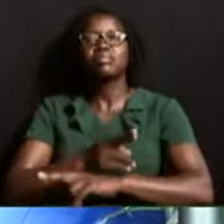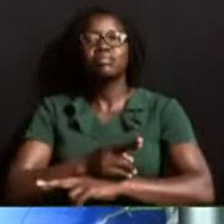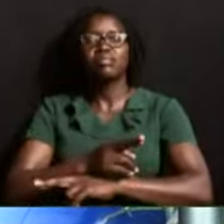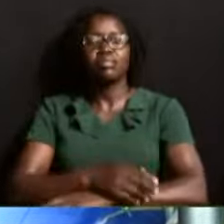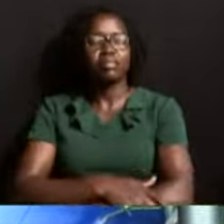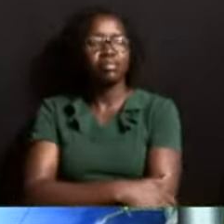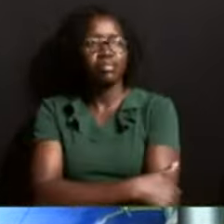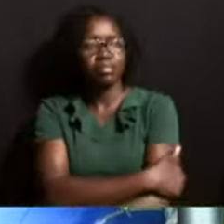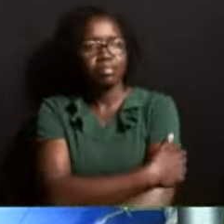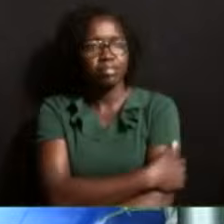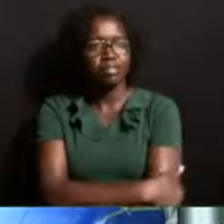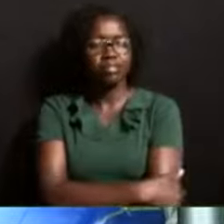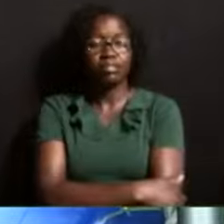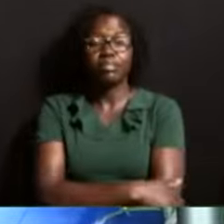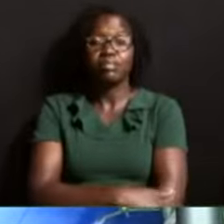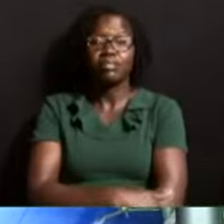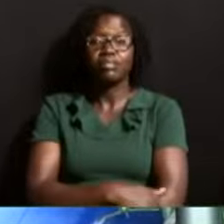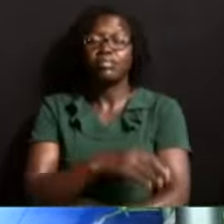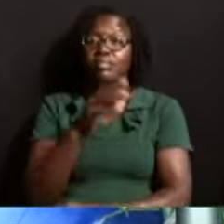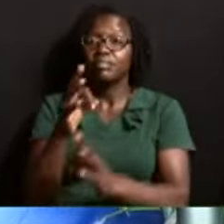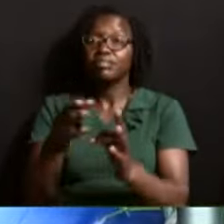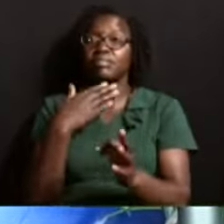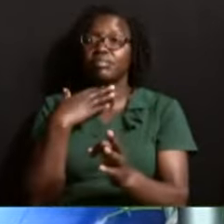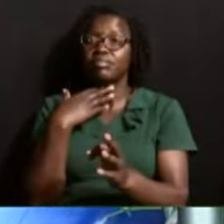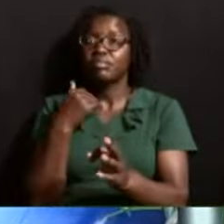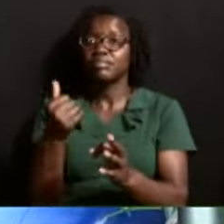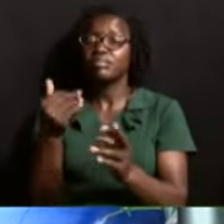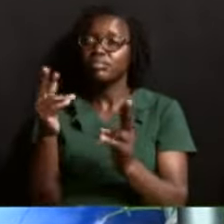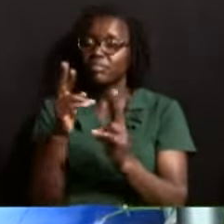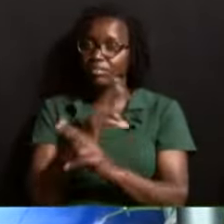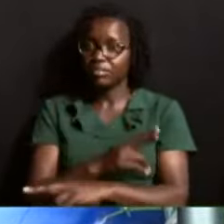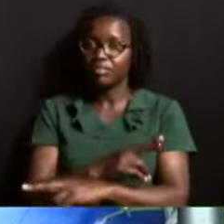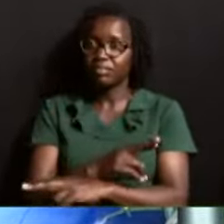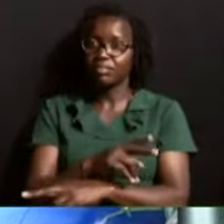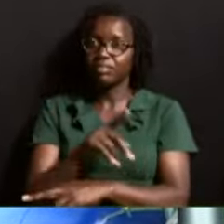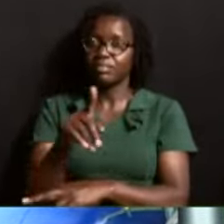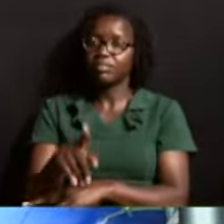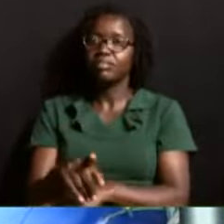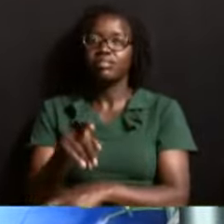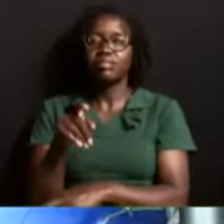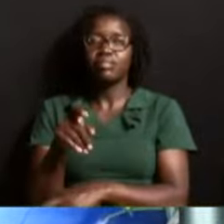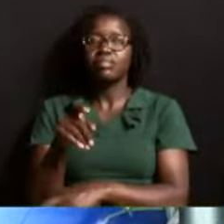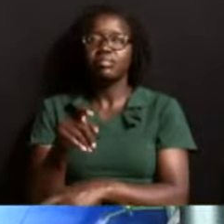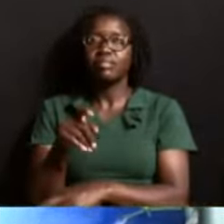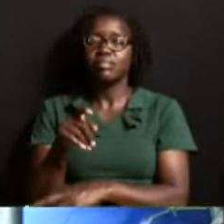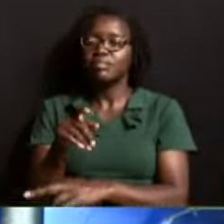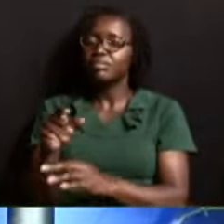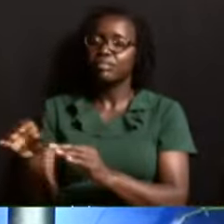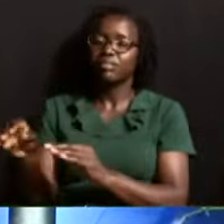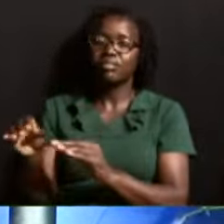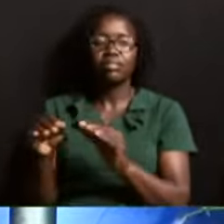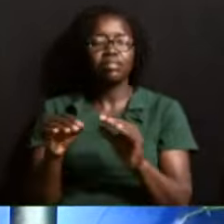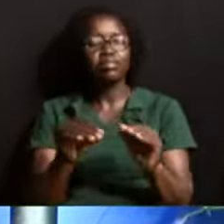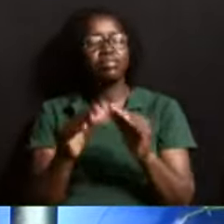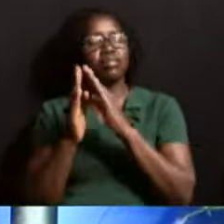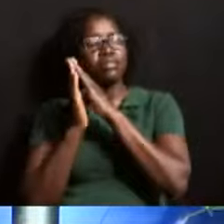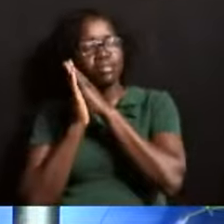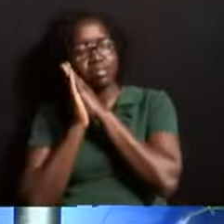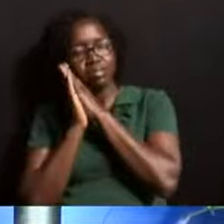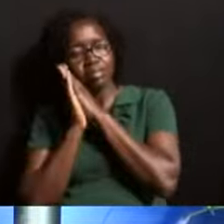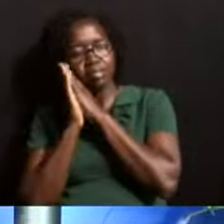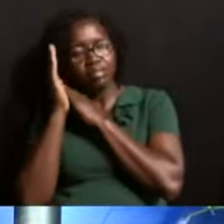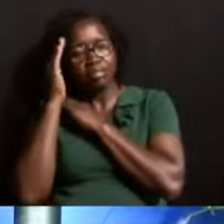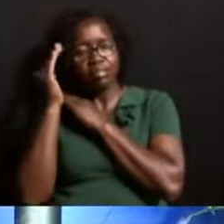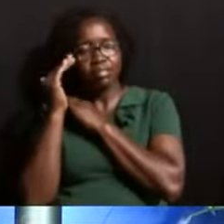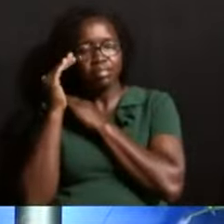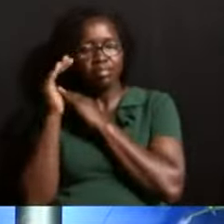rest. If you want true rest, you need to lay your head on the